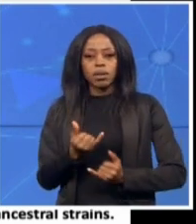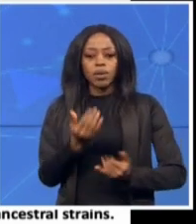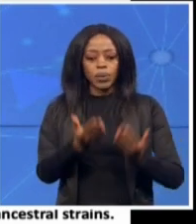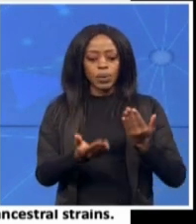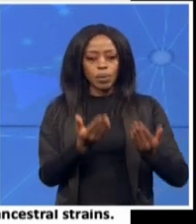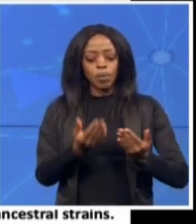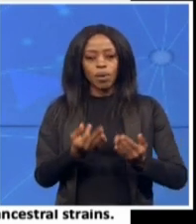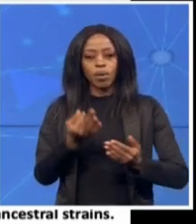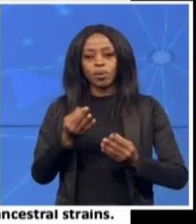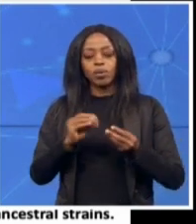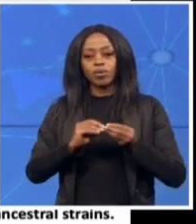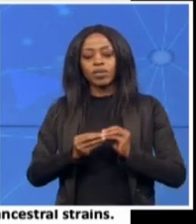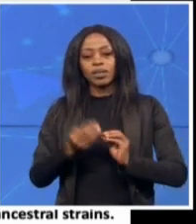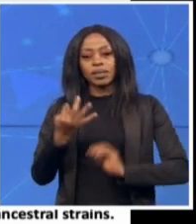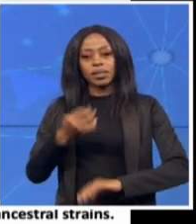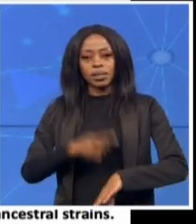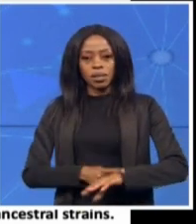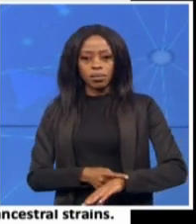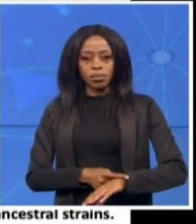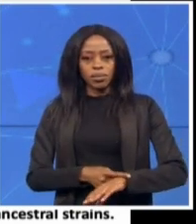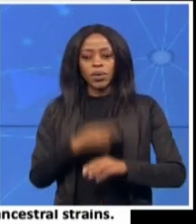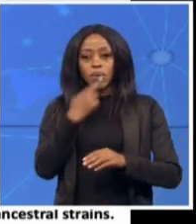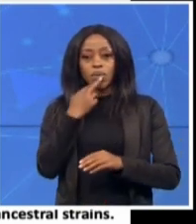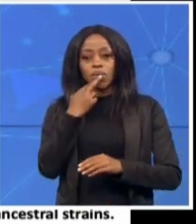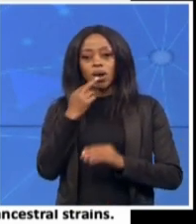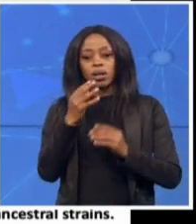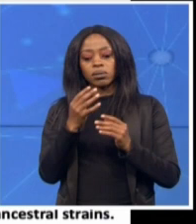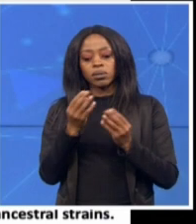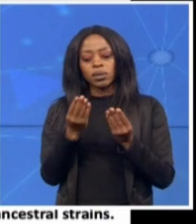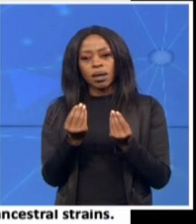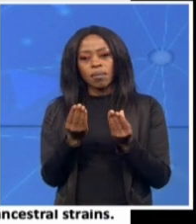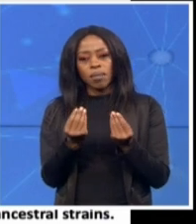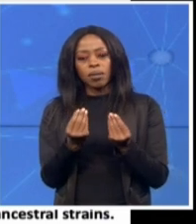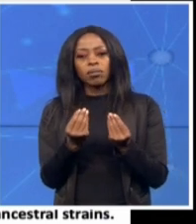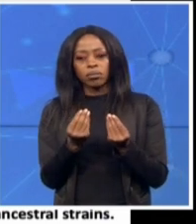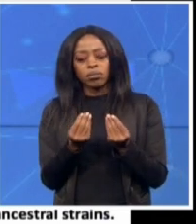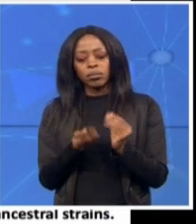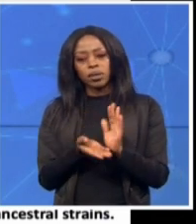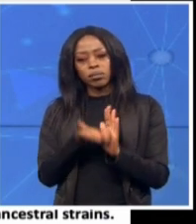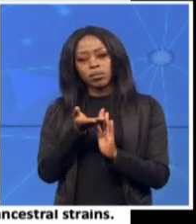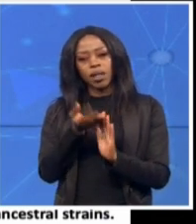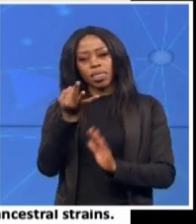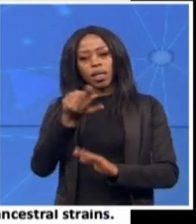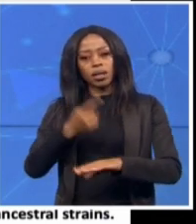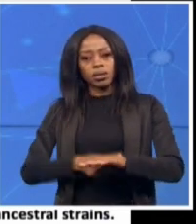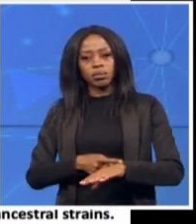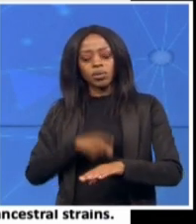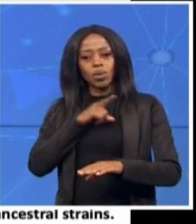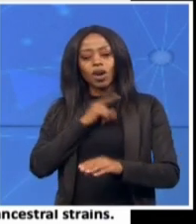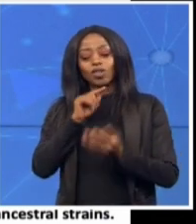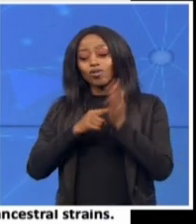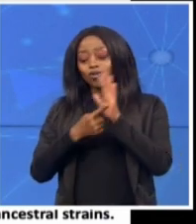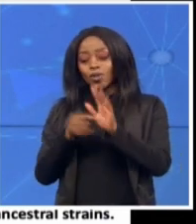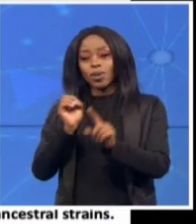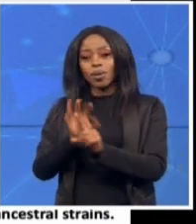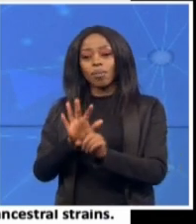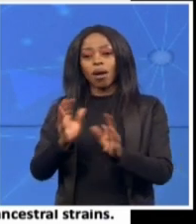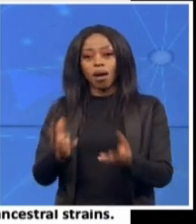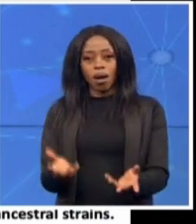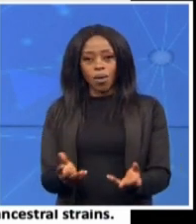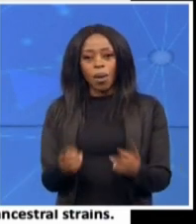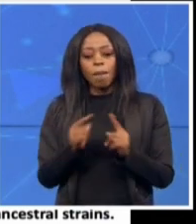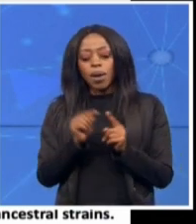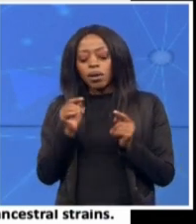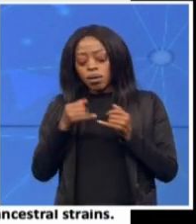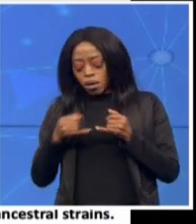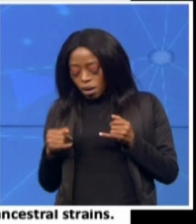red figure is bringing the deaths up 3 times just to show the effect. But in the dotted line at the bottom, you can see that's the real number